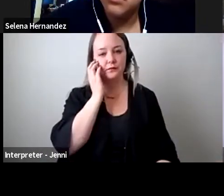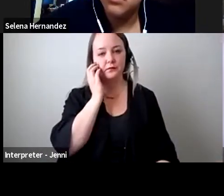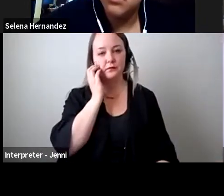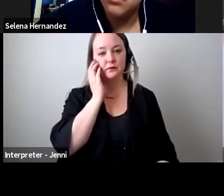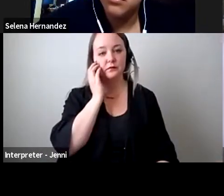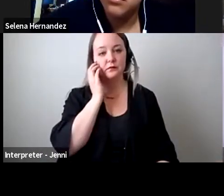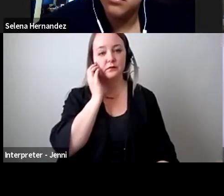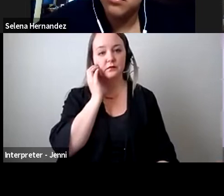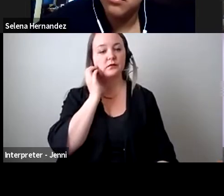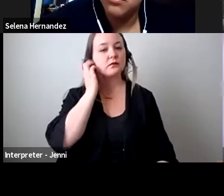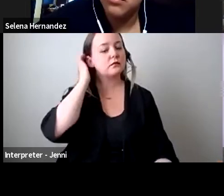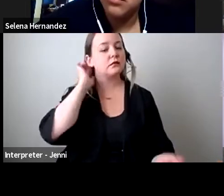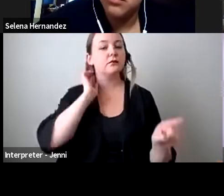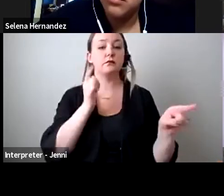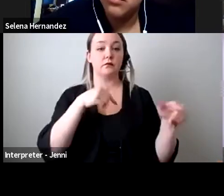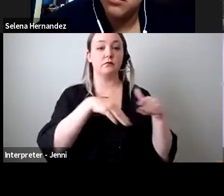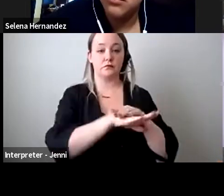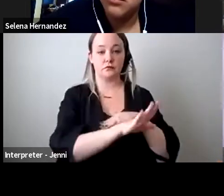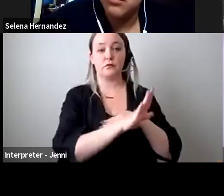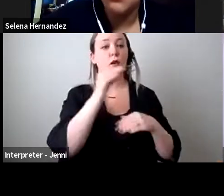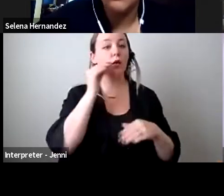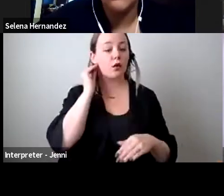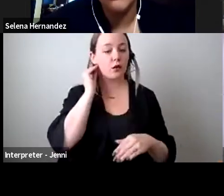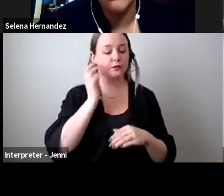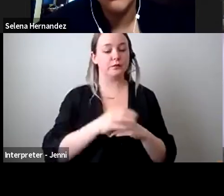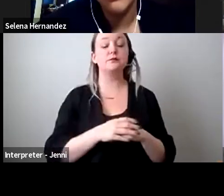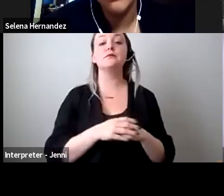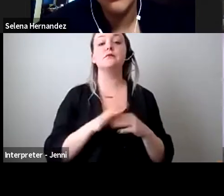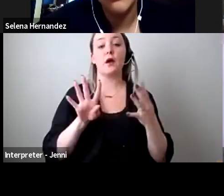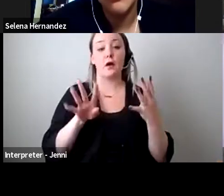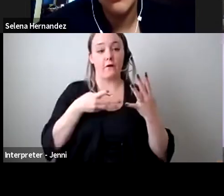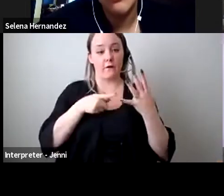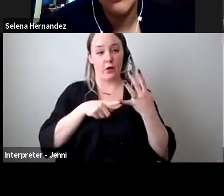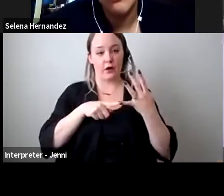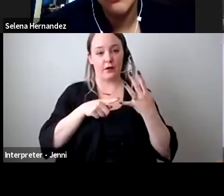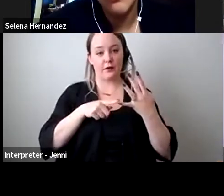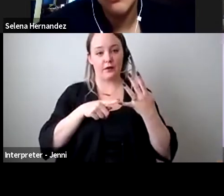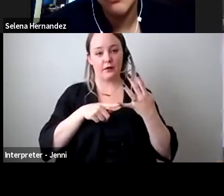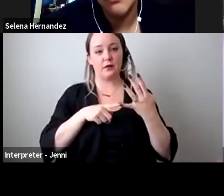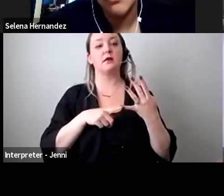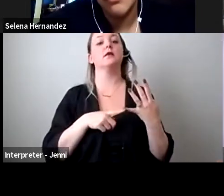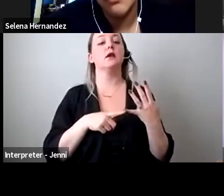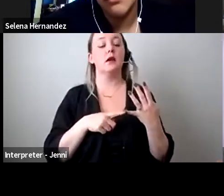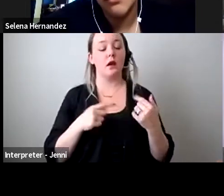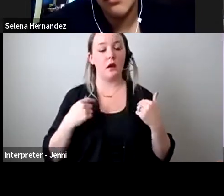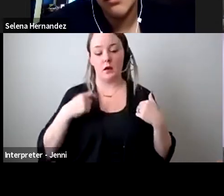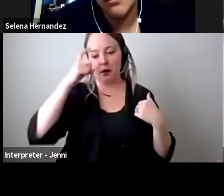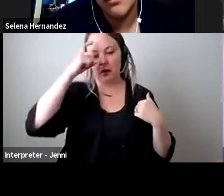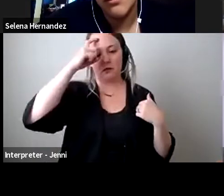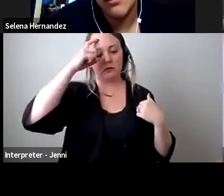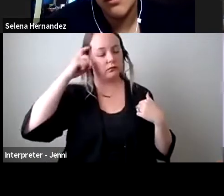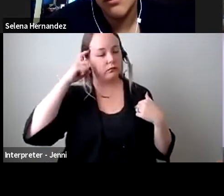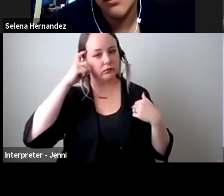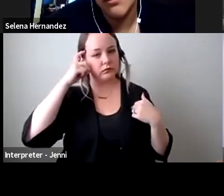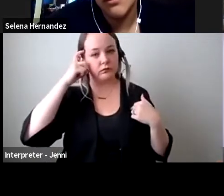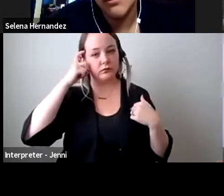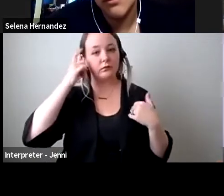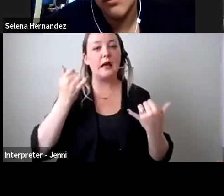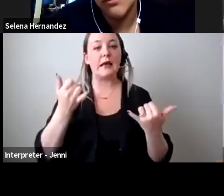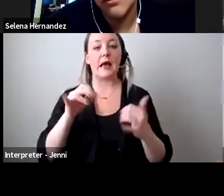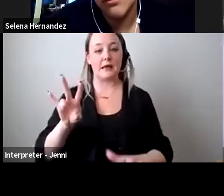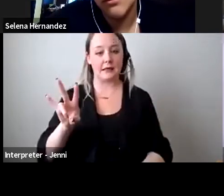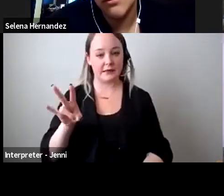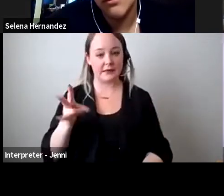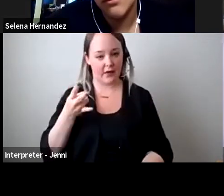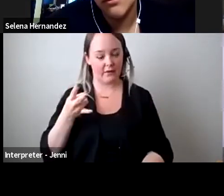me to come on in. My fourth incident, by this time I am traumatized, and now I'm on my 7th child.